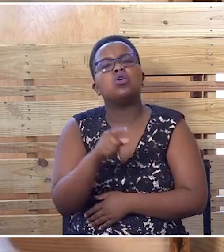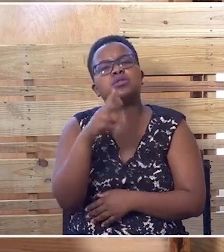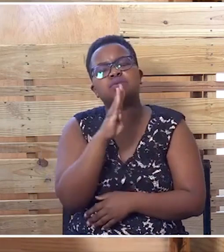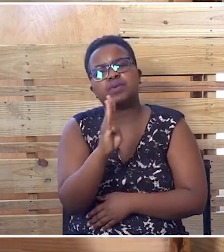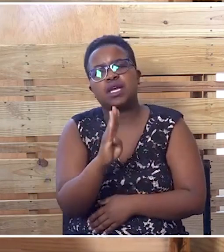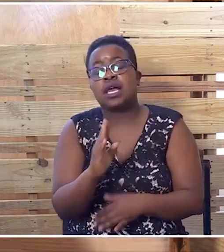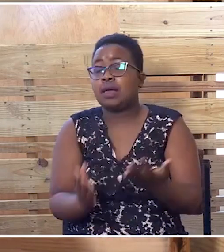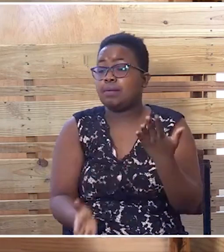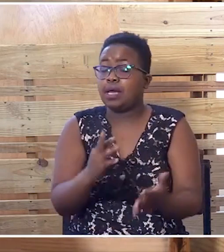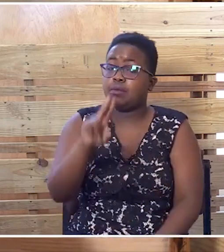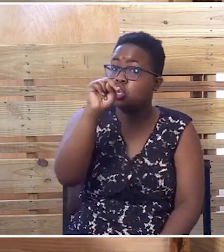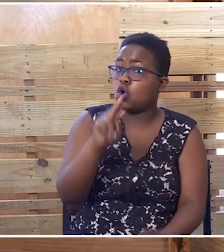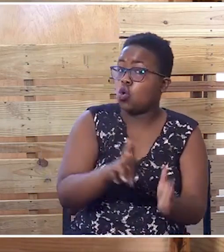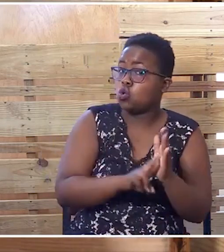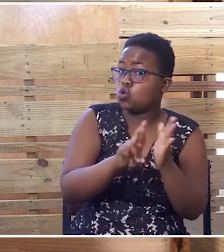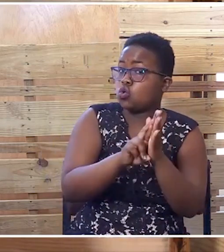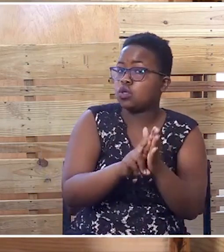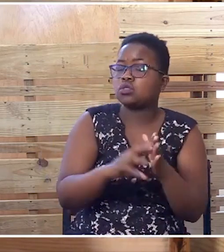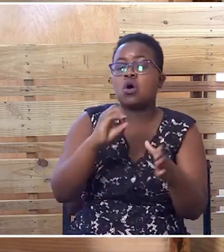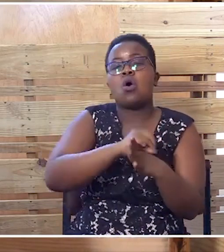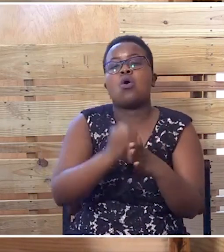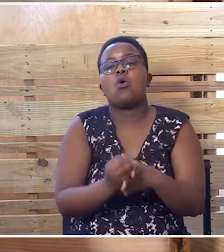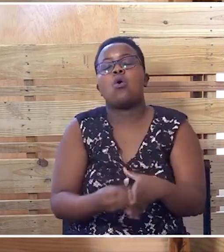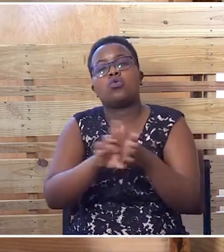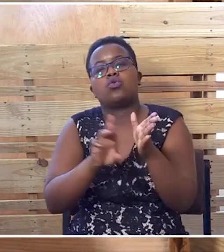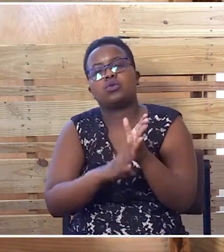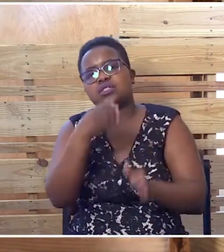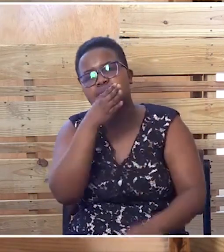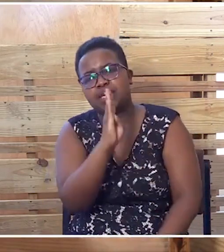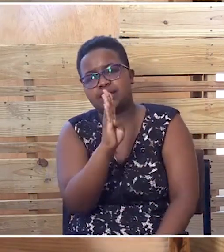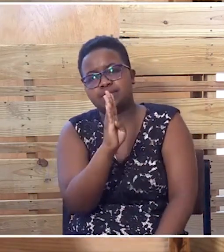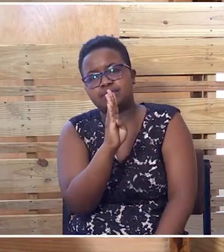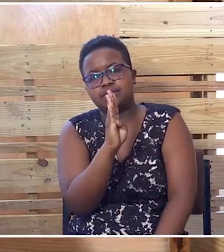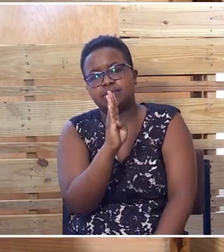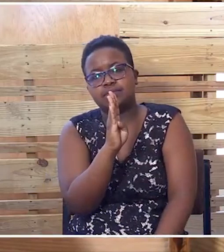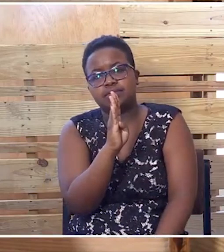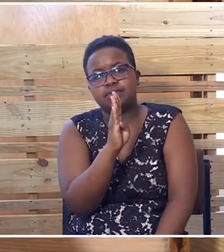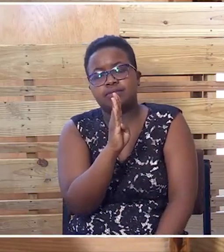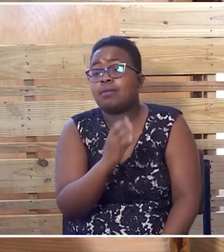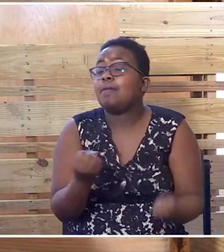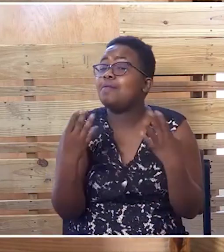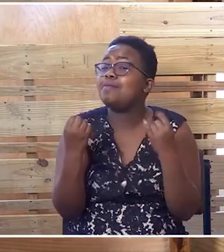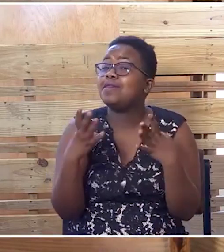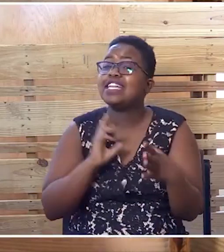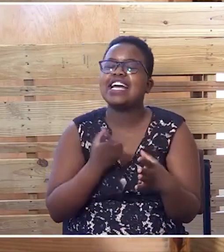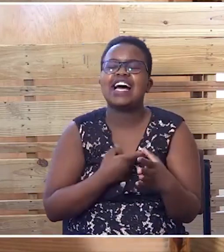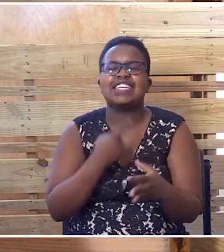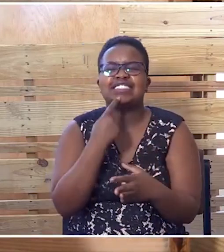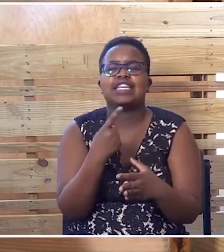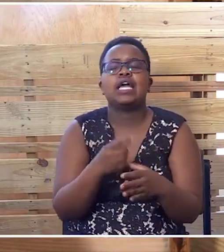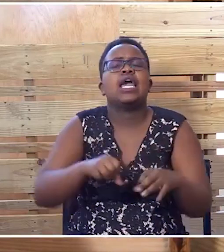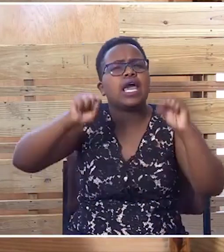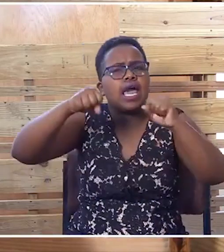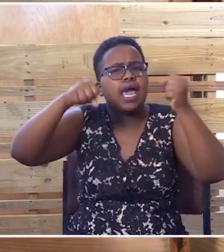there is no rules or when there is rules? And I believe many of us would say, you know, it's when there is